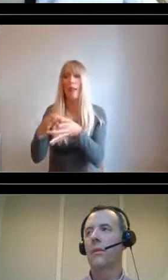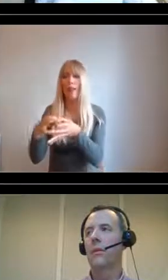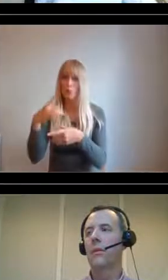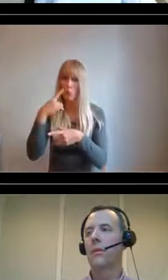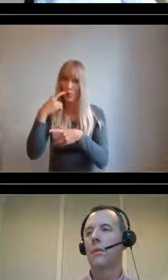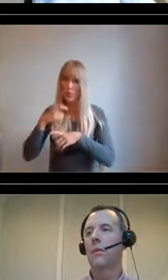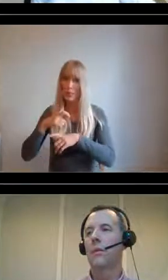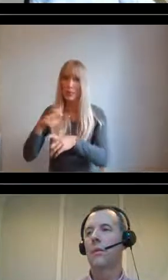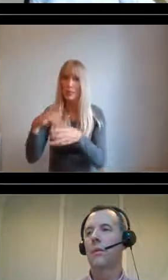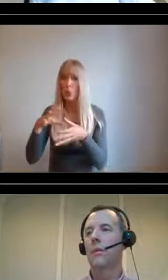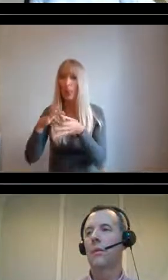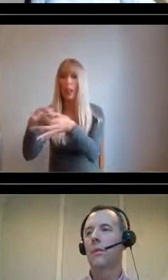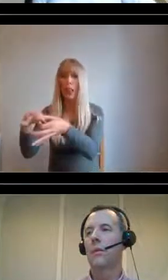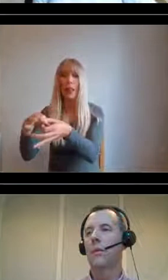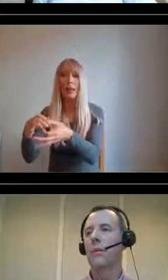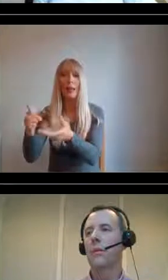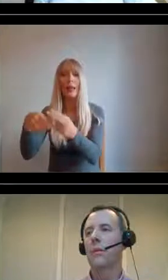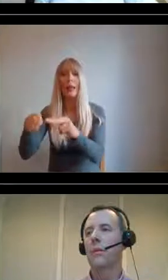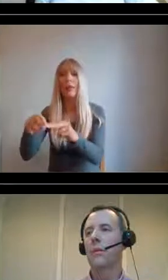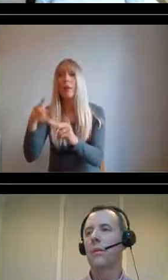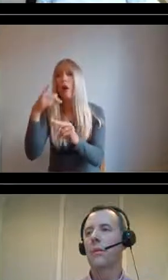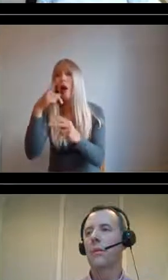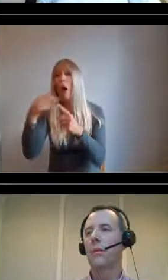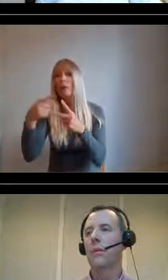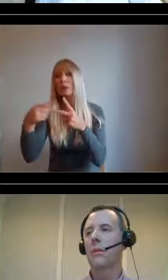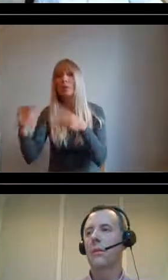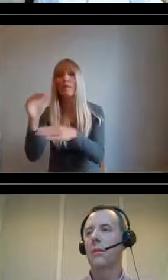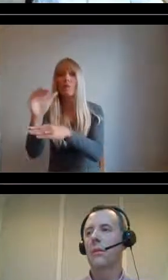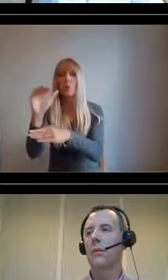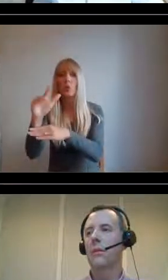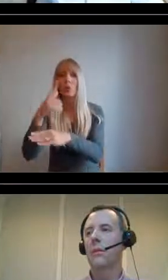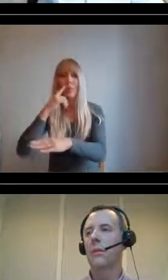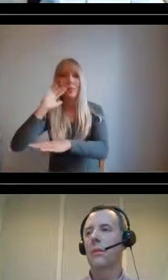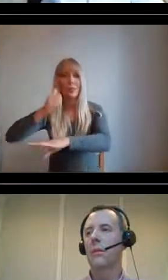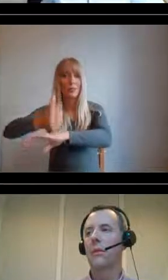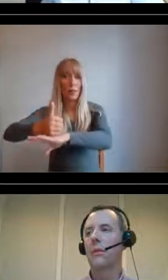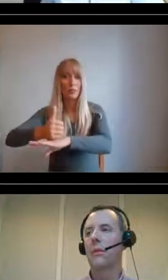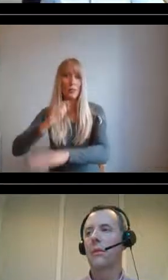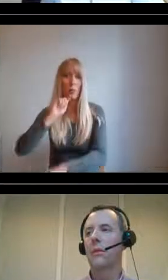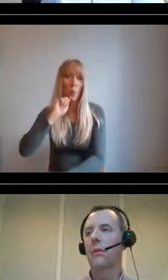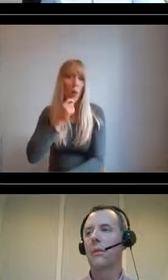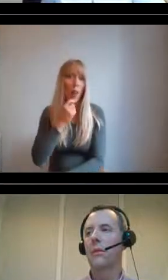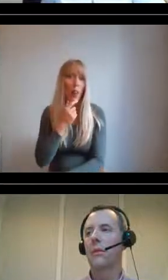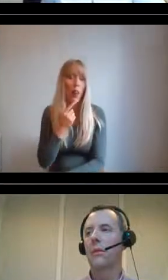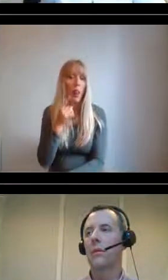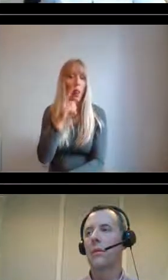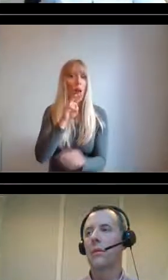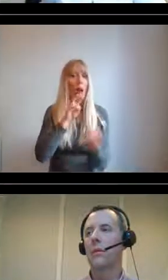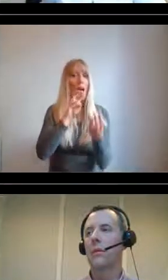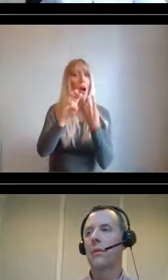added at a later date if there was one to go in. And Highways England have marked it